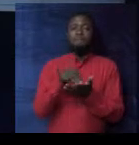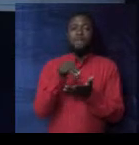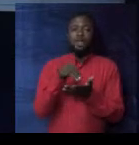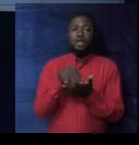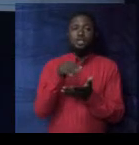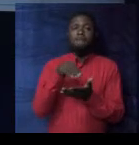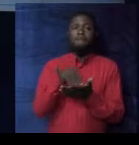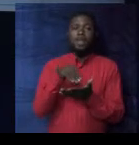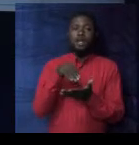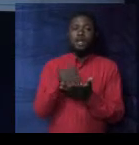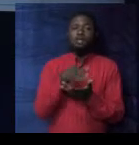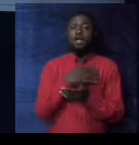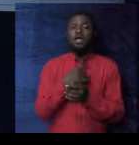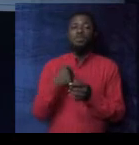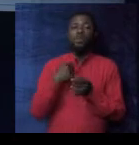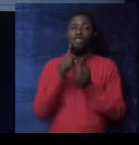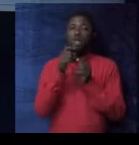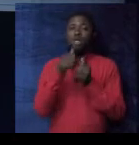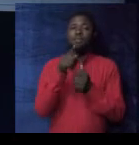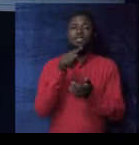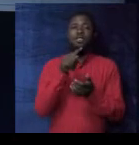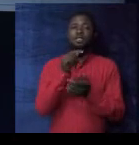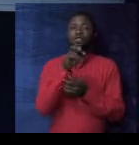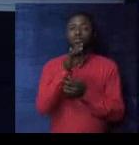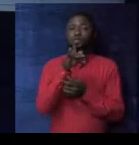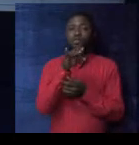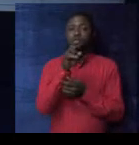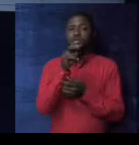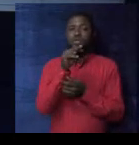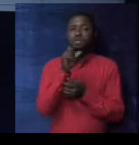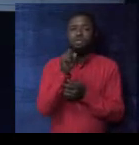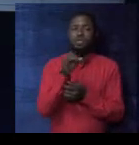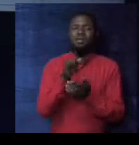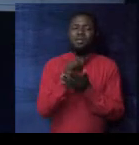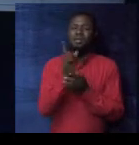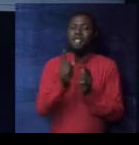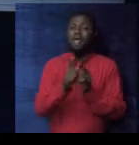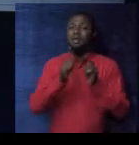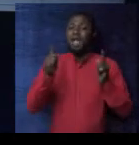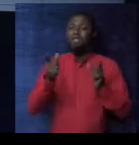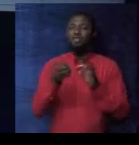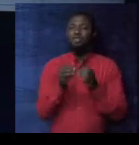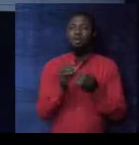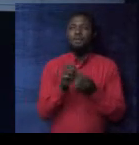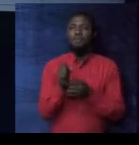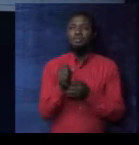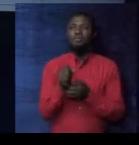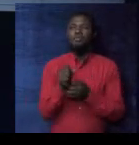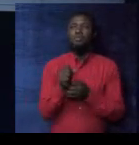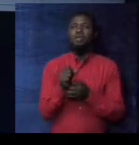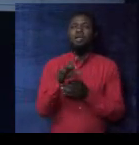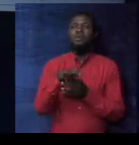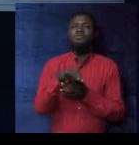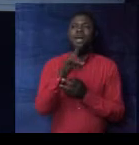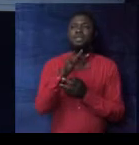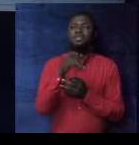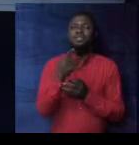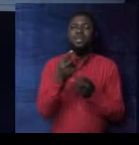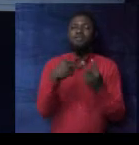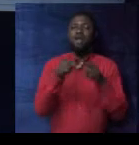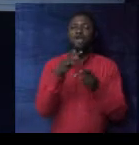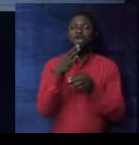about thousands, and we talked about millions, and we talked about billions. Then we talked about the trillion. So these are what we call large numbers.